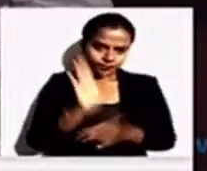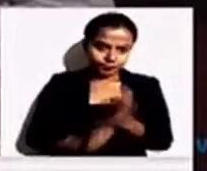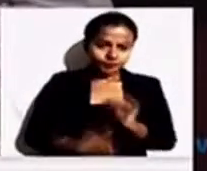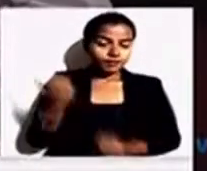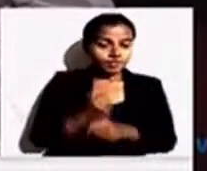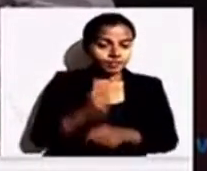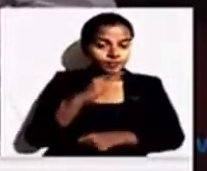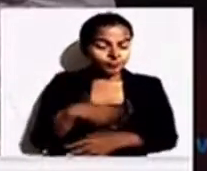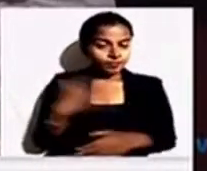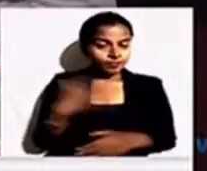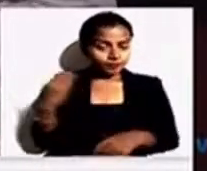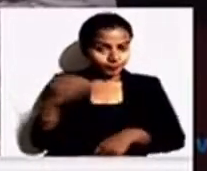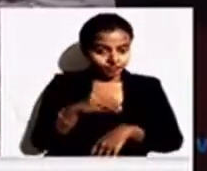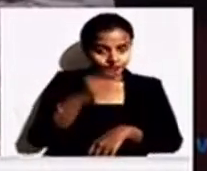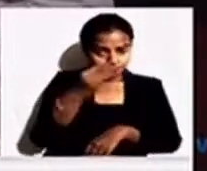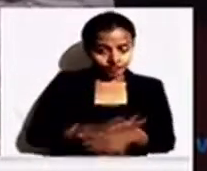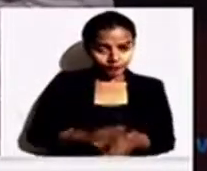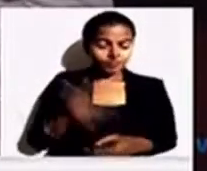behavior.